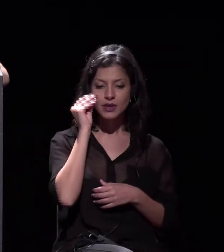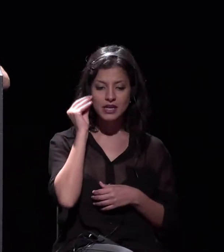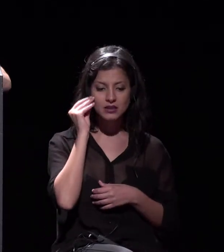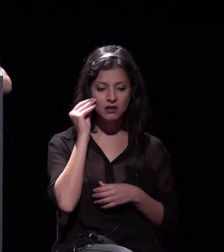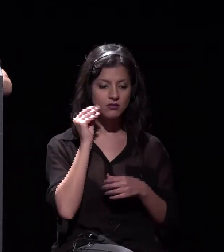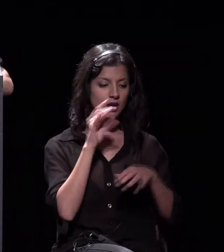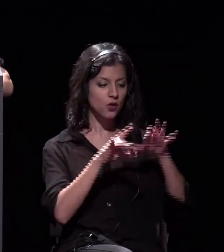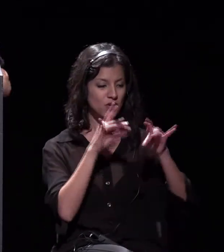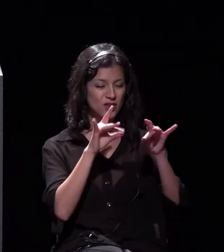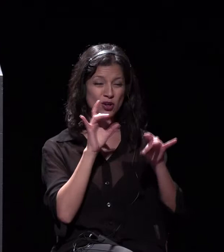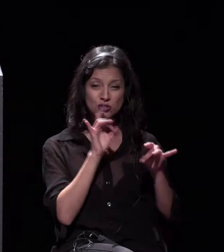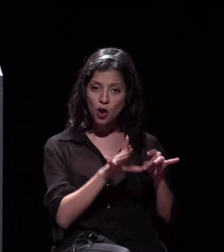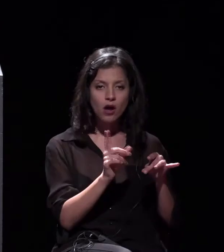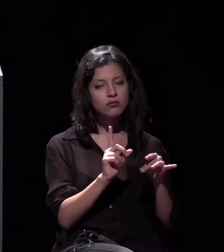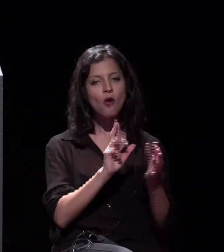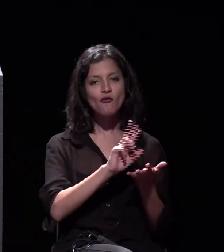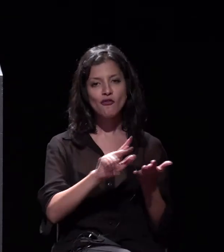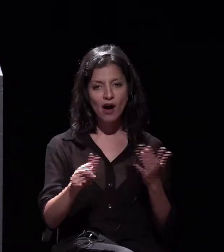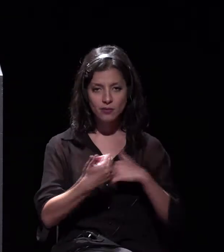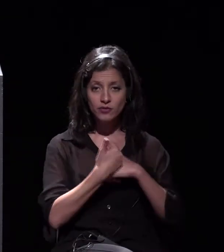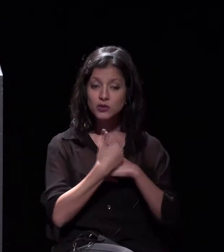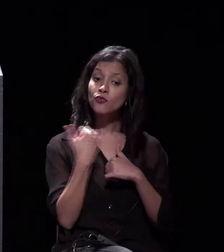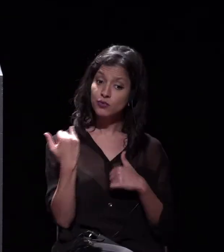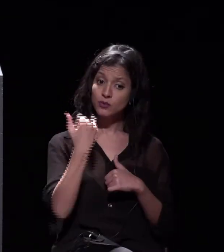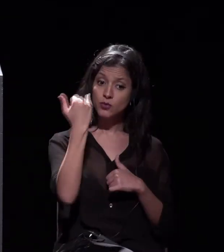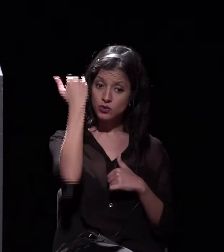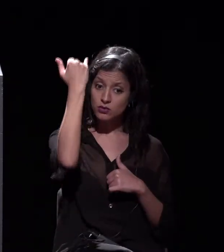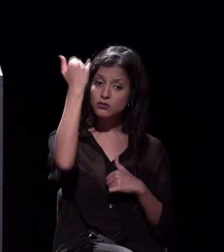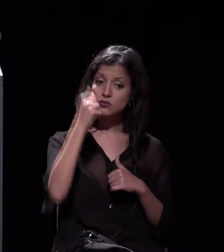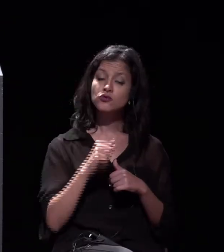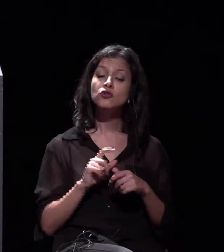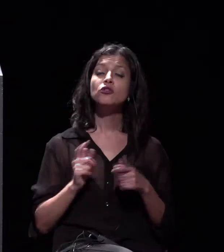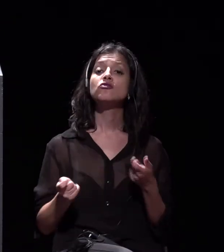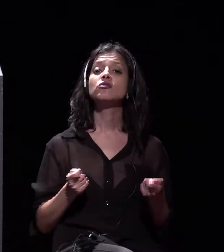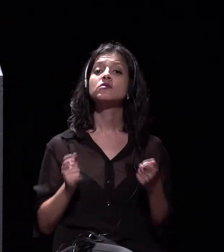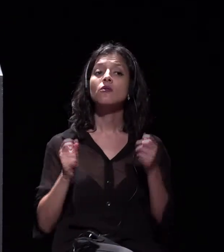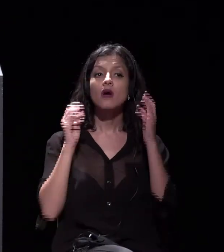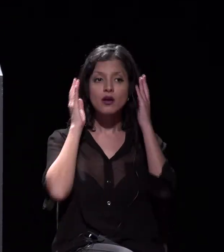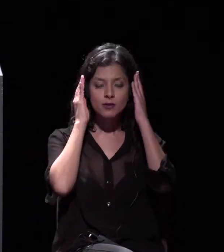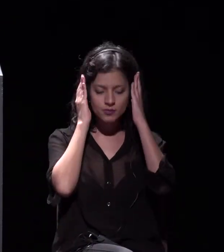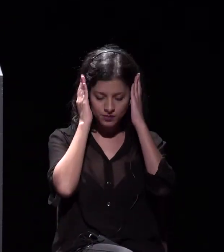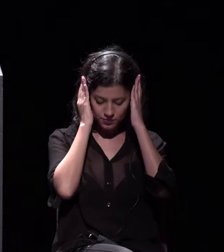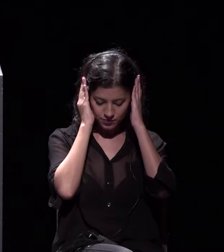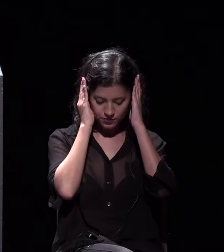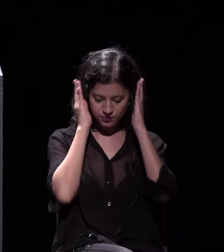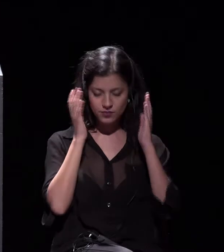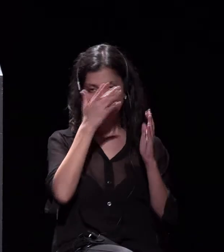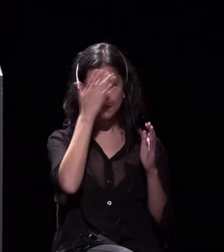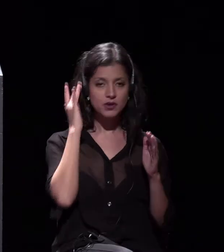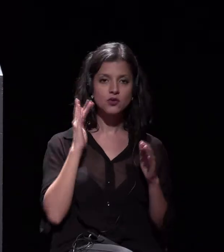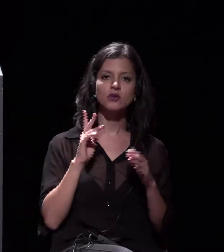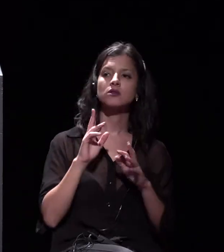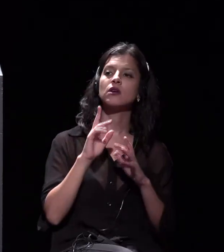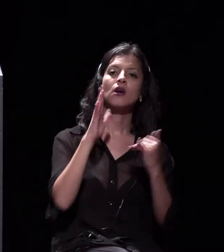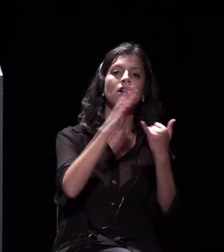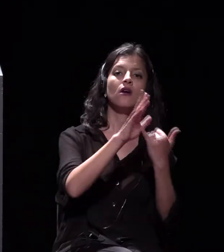devolving its management to non-professional grassroots organization. Carmena and Morales, who are the two members of INA who